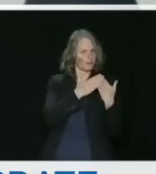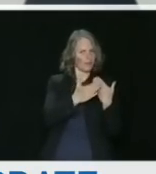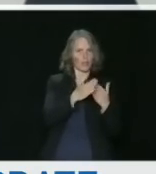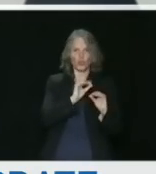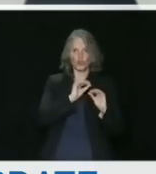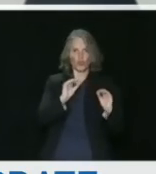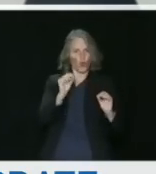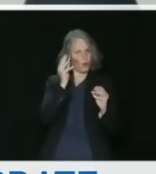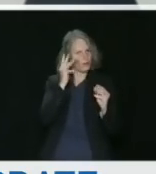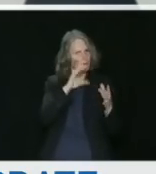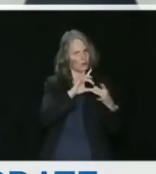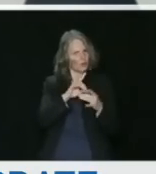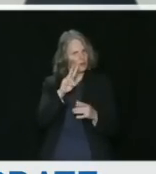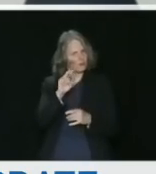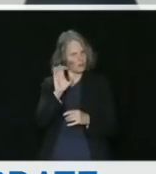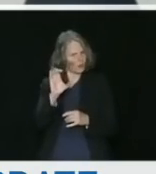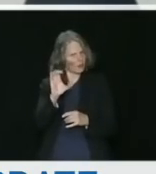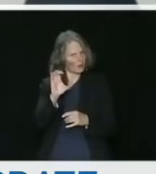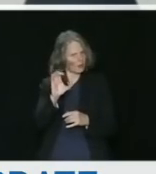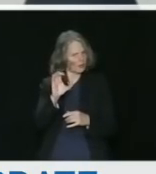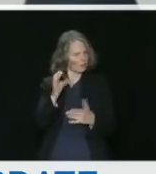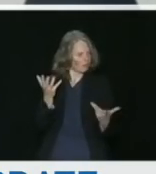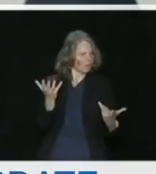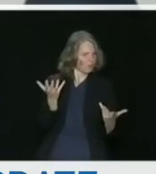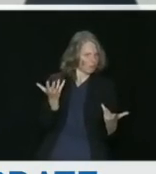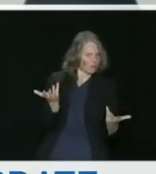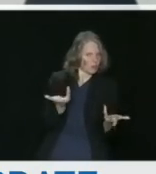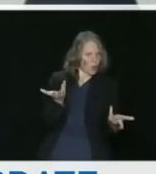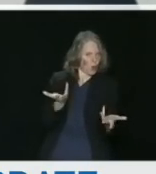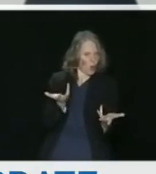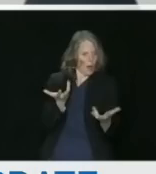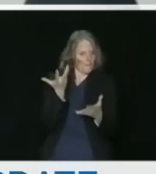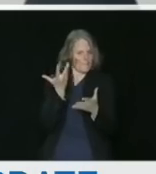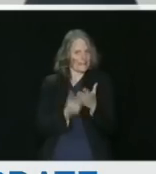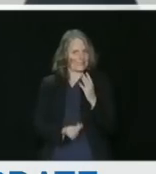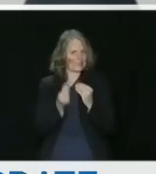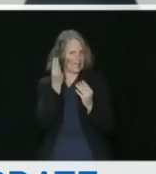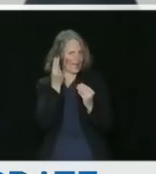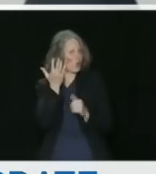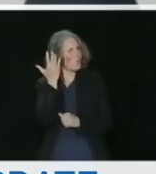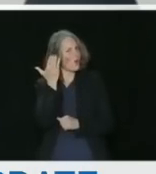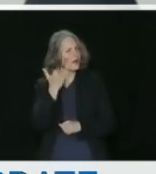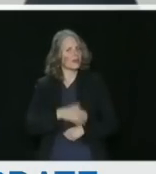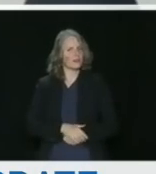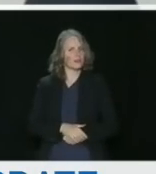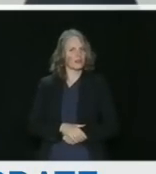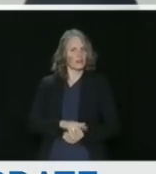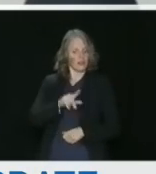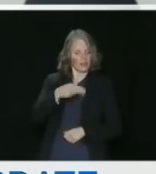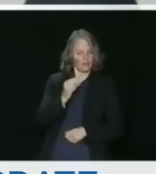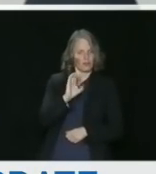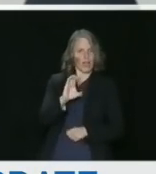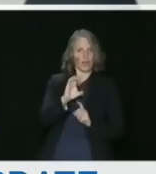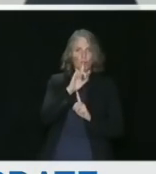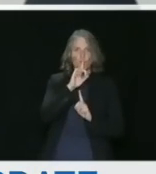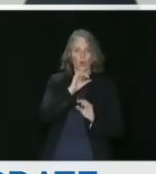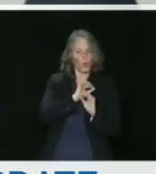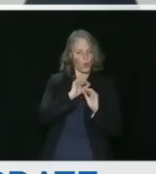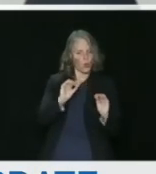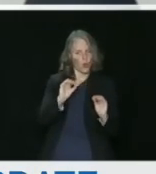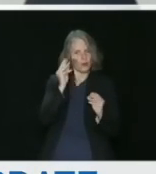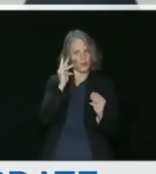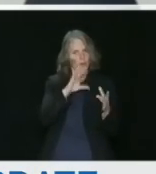if I read that properly. How is it that PHAC has no data on these